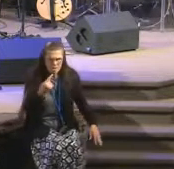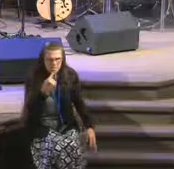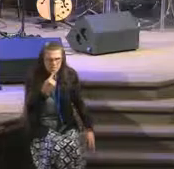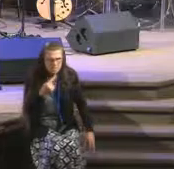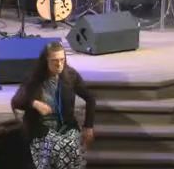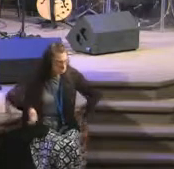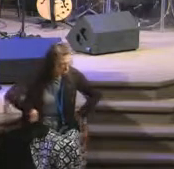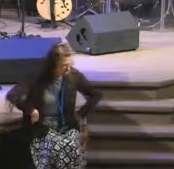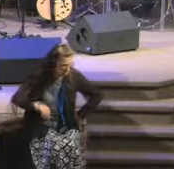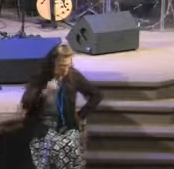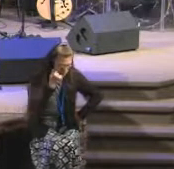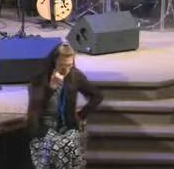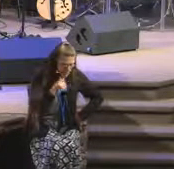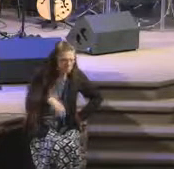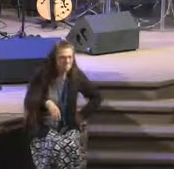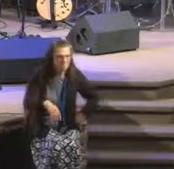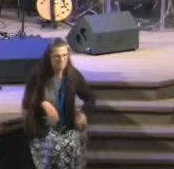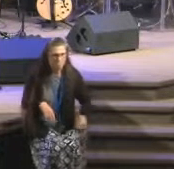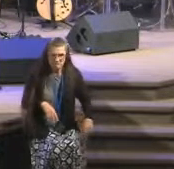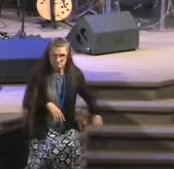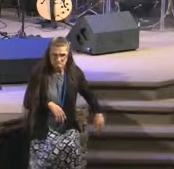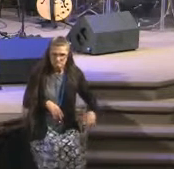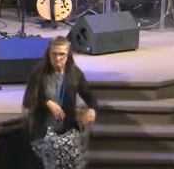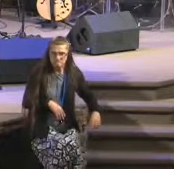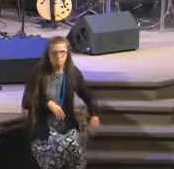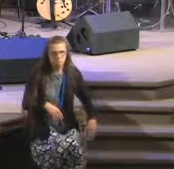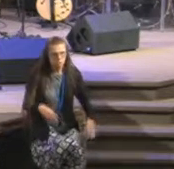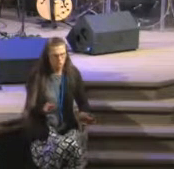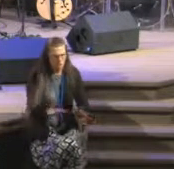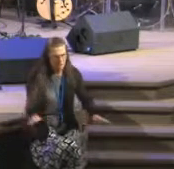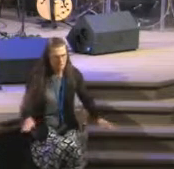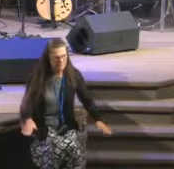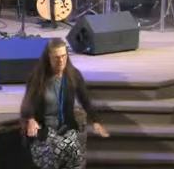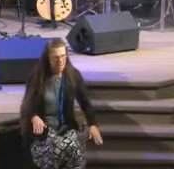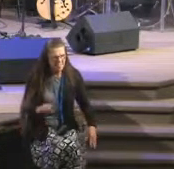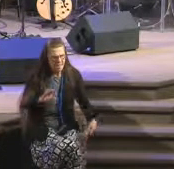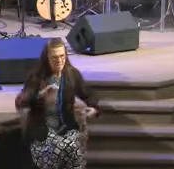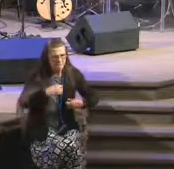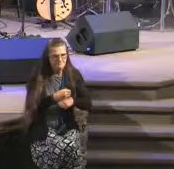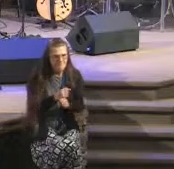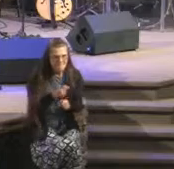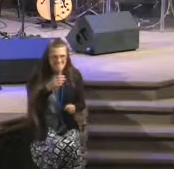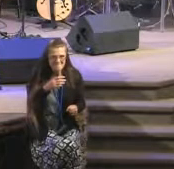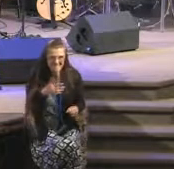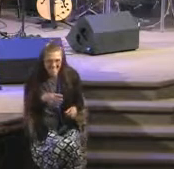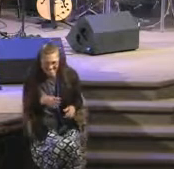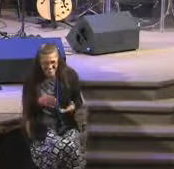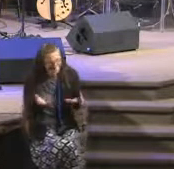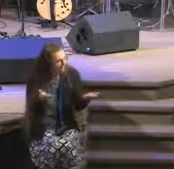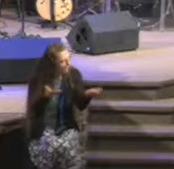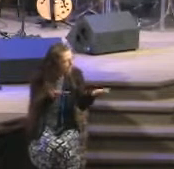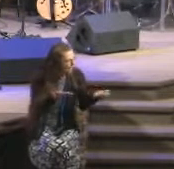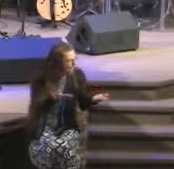red in shame, ready to kick them to the curb and donate them out to somebody?